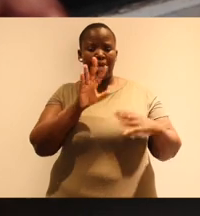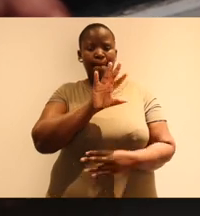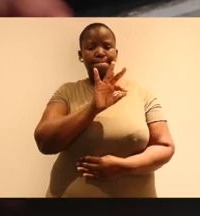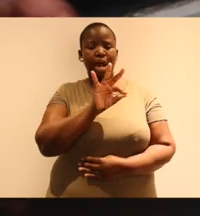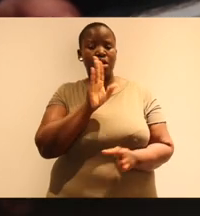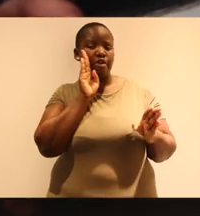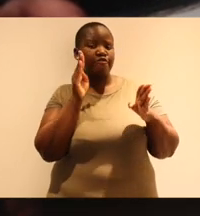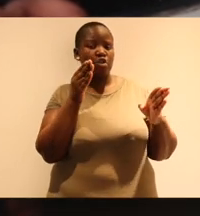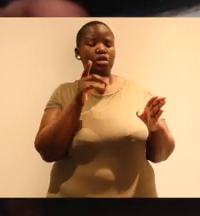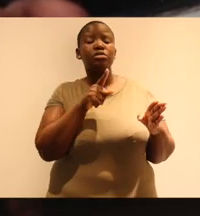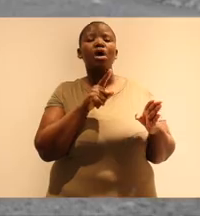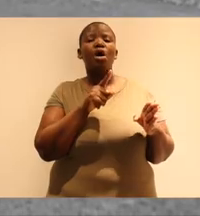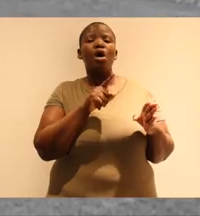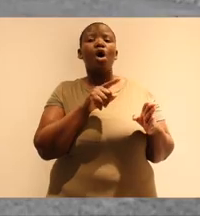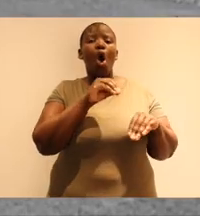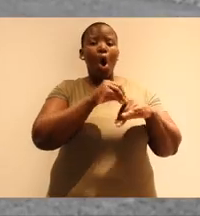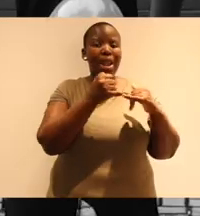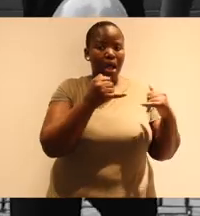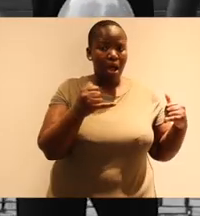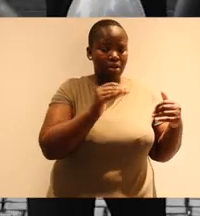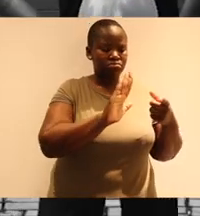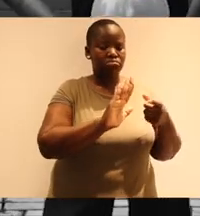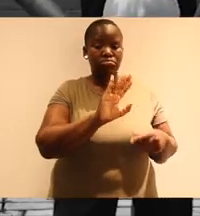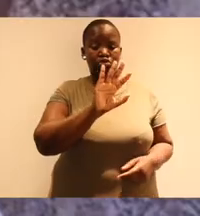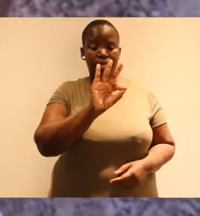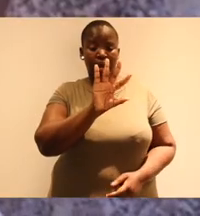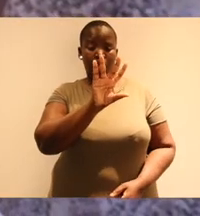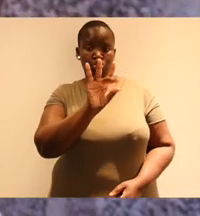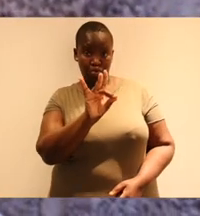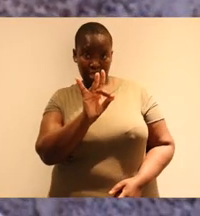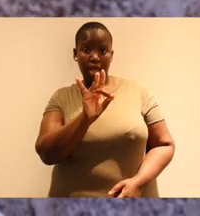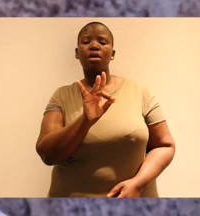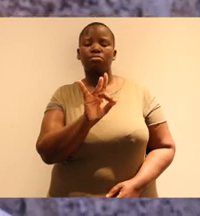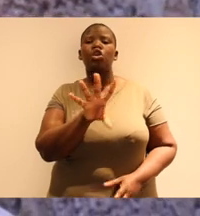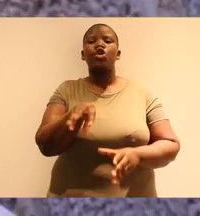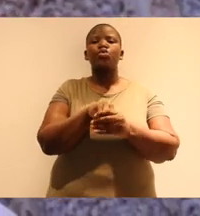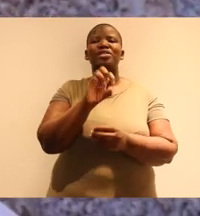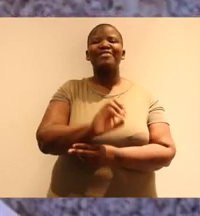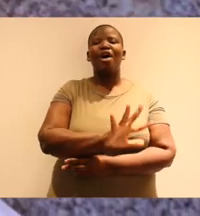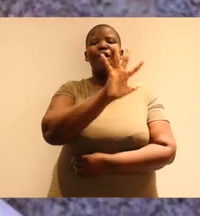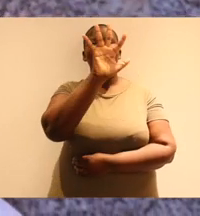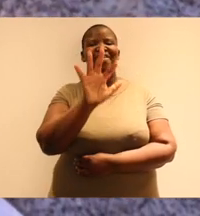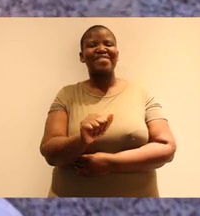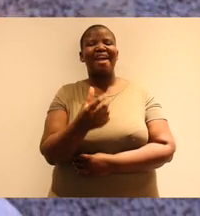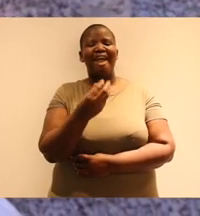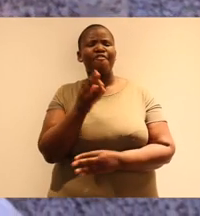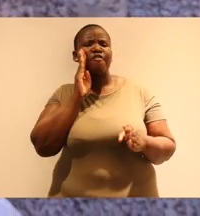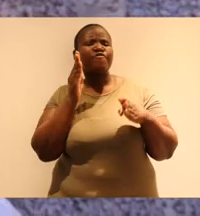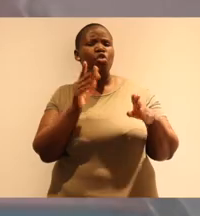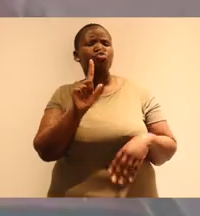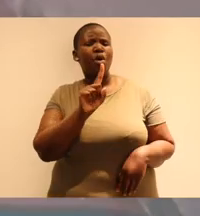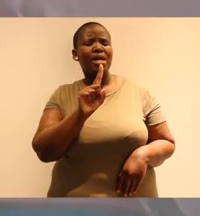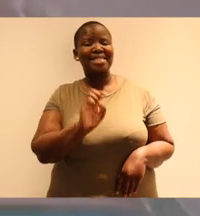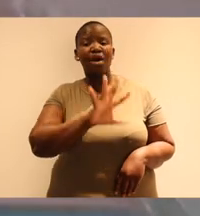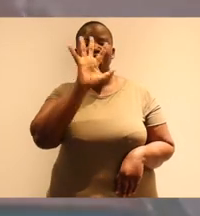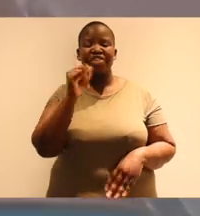webinars. On Tuesdays, we have Inclusive South Africa, where we are focusing on South African artists who are